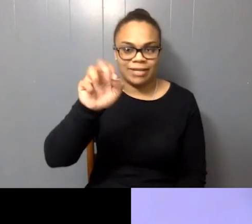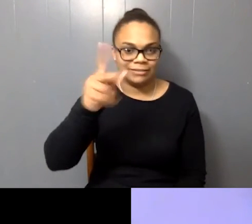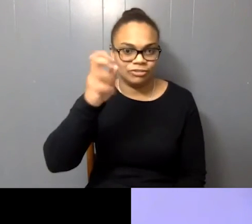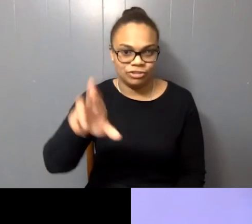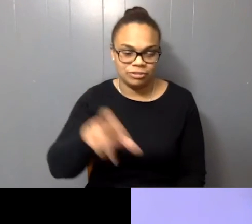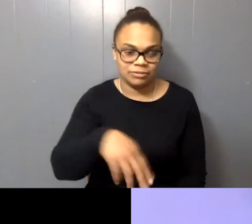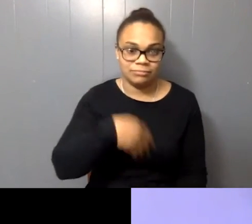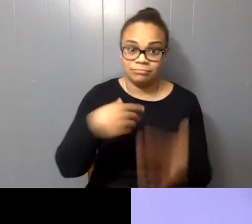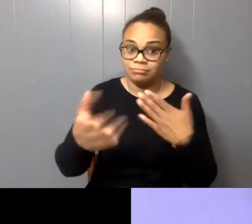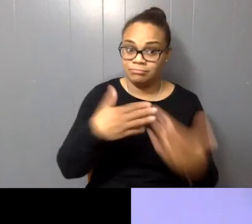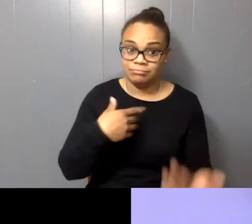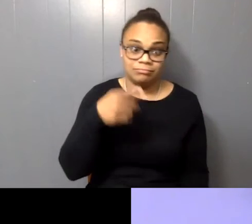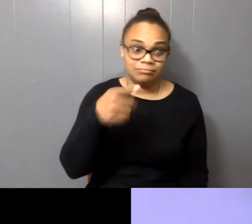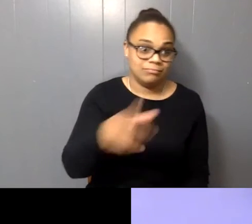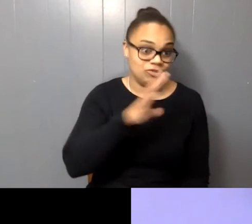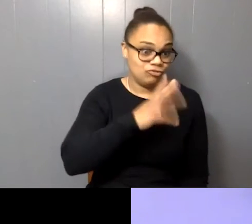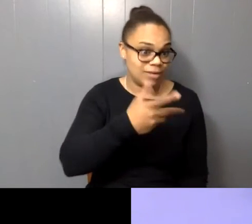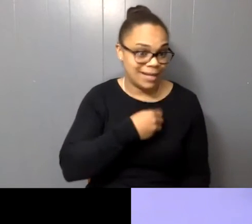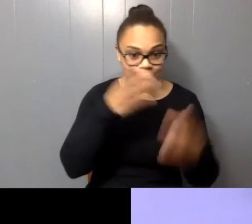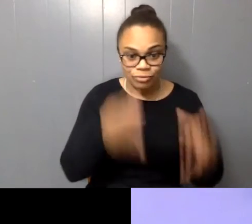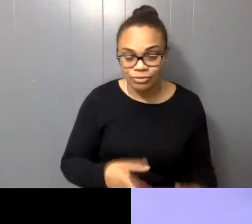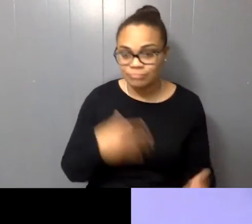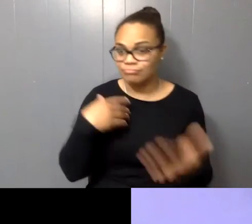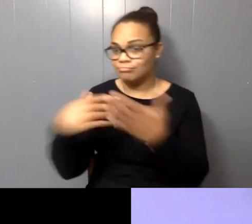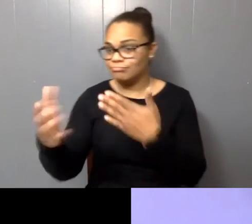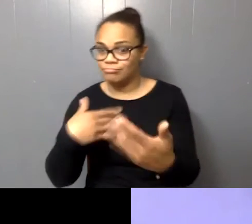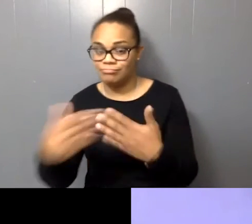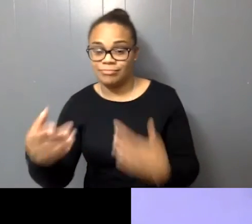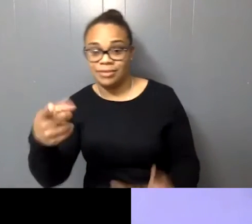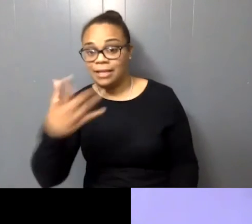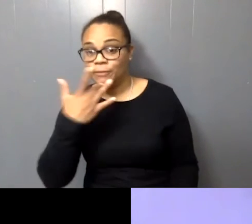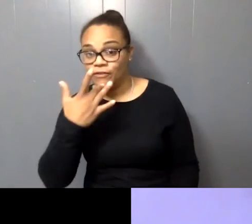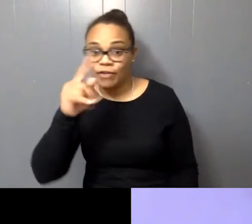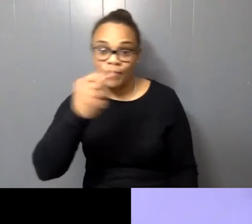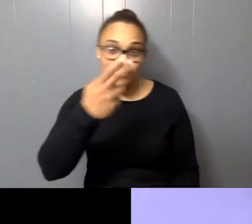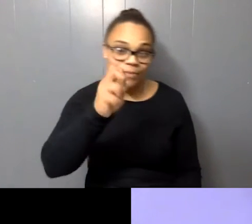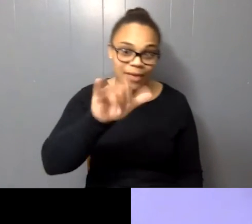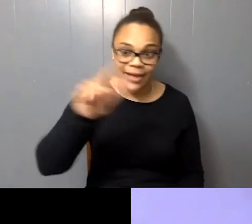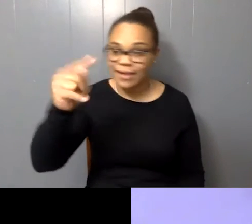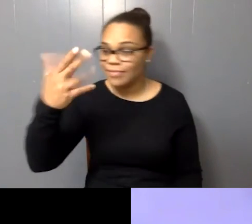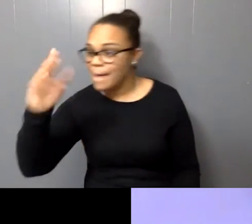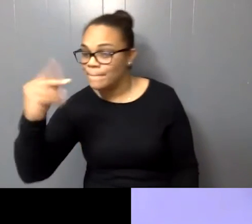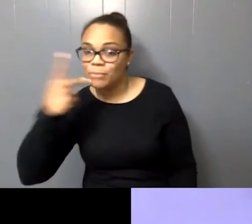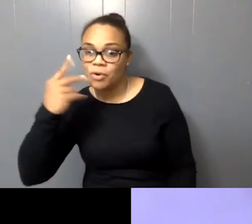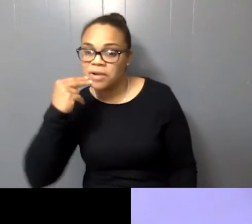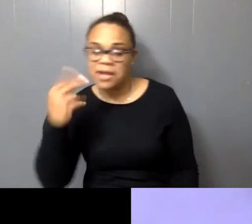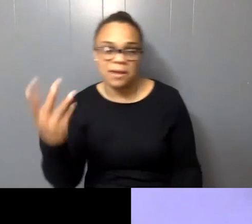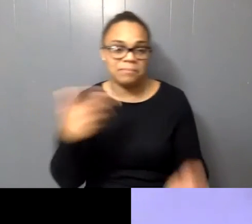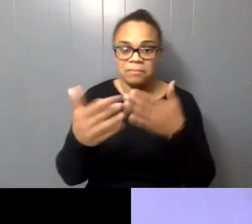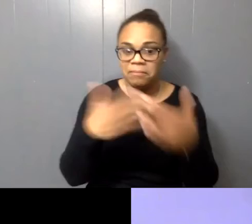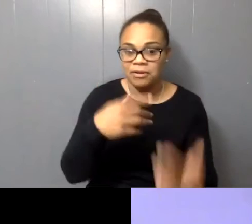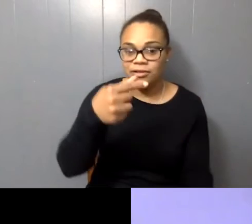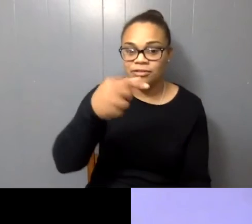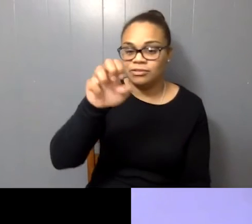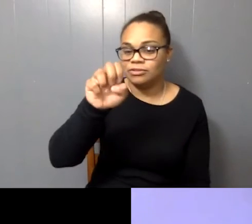they, them pronouns, if they're gender fluid, anything like that. I have no problem. Like, I'm like, if I would